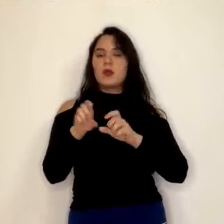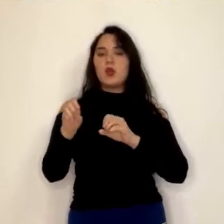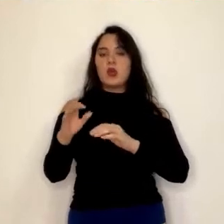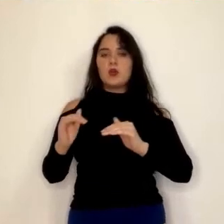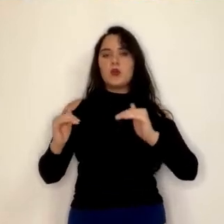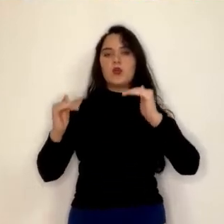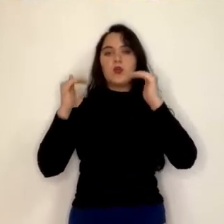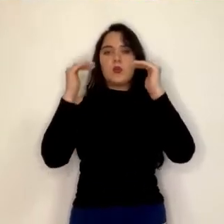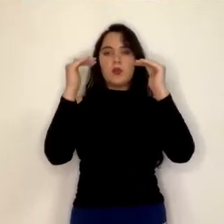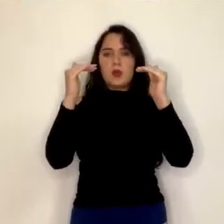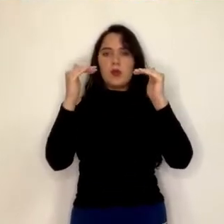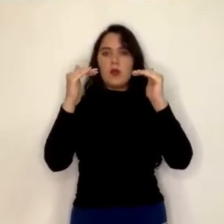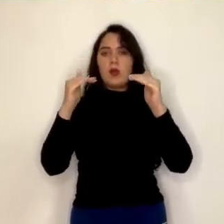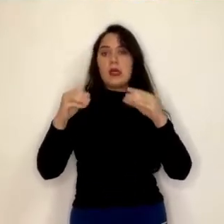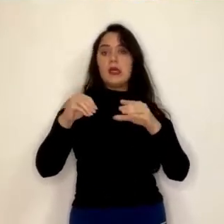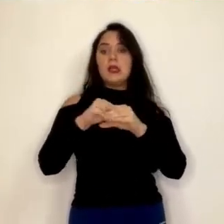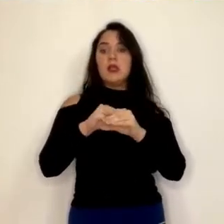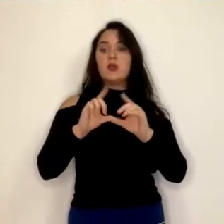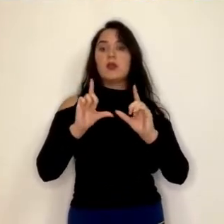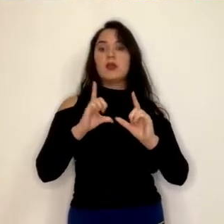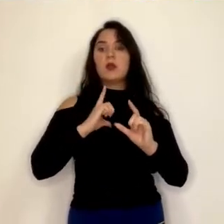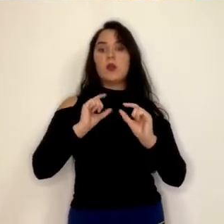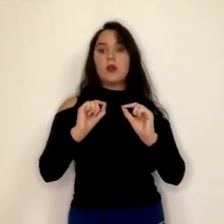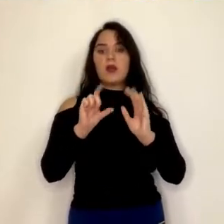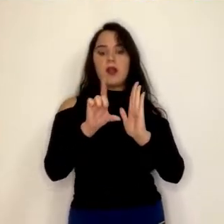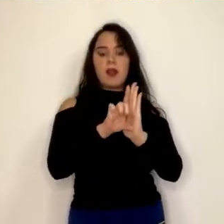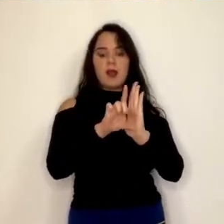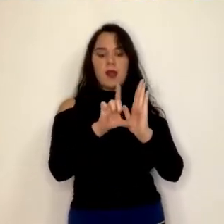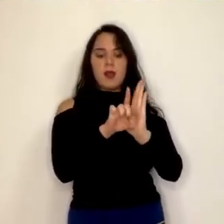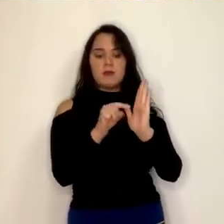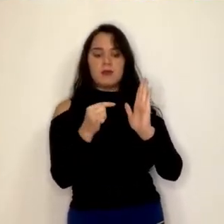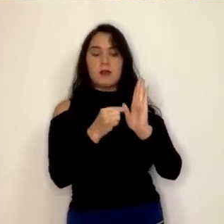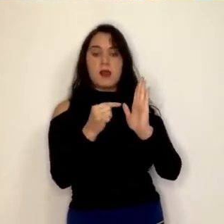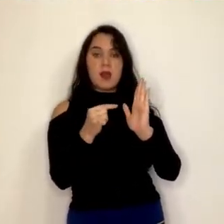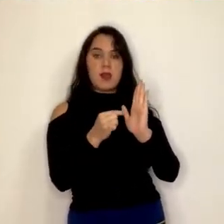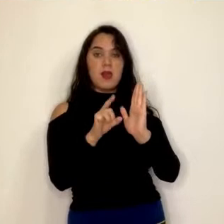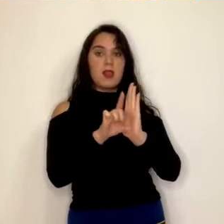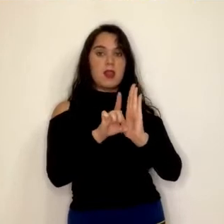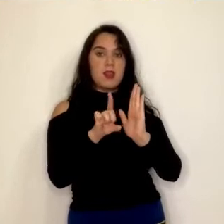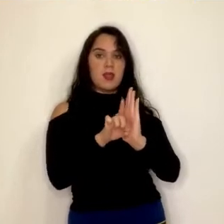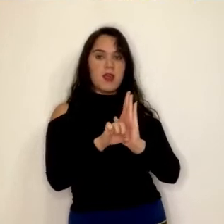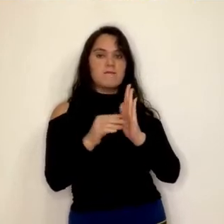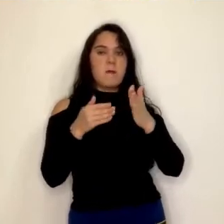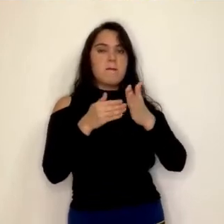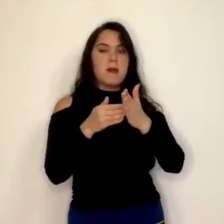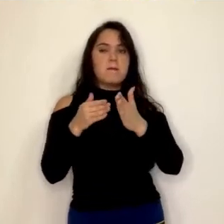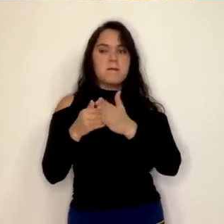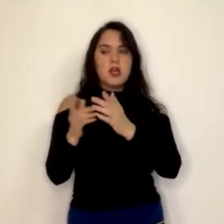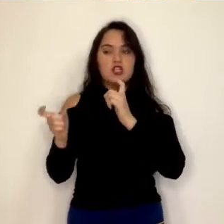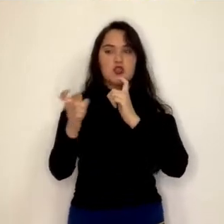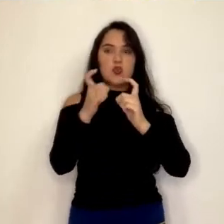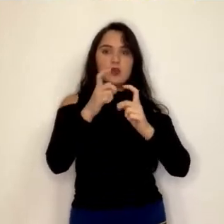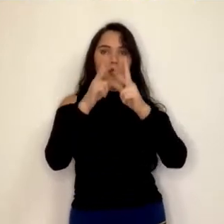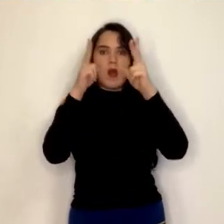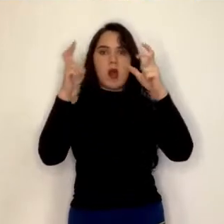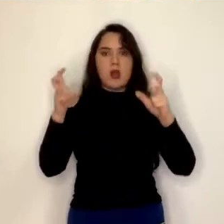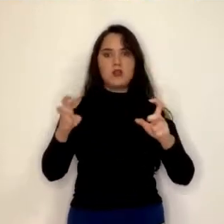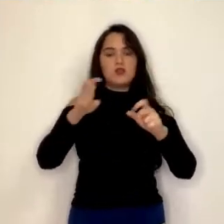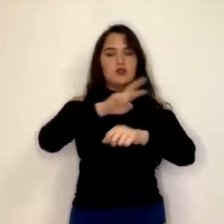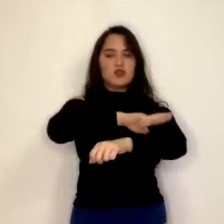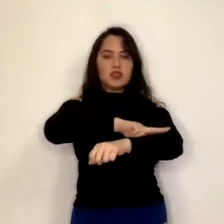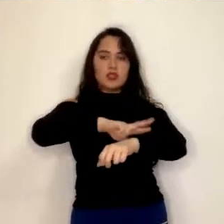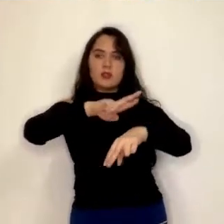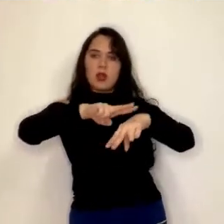in professionals. It is also formed by legislations that seek to prevent debates about